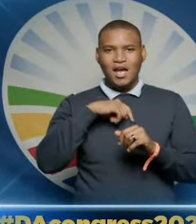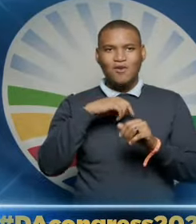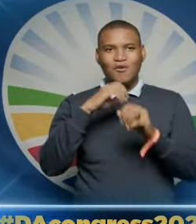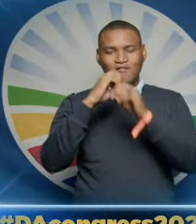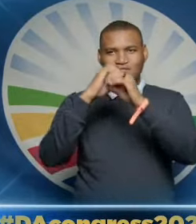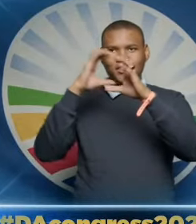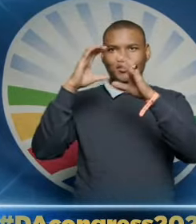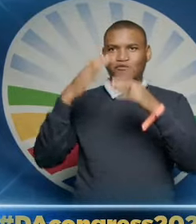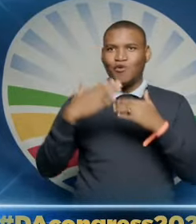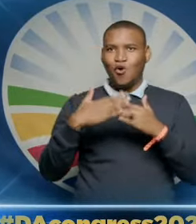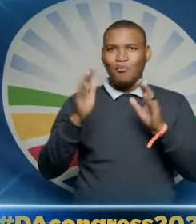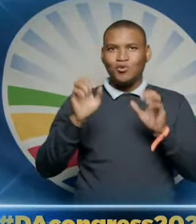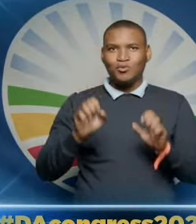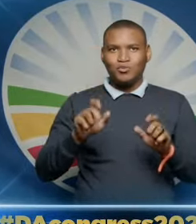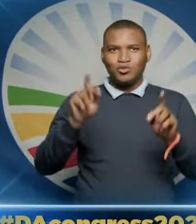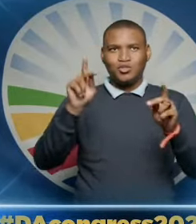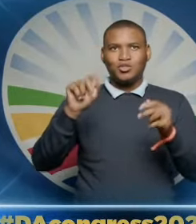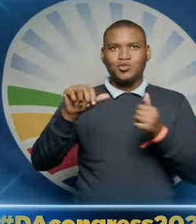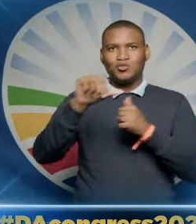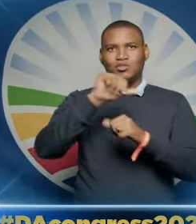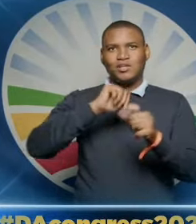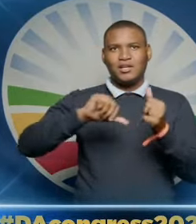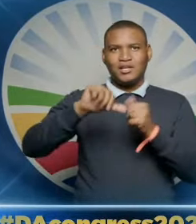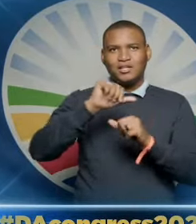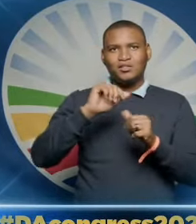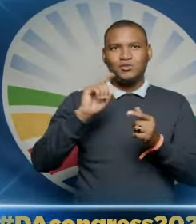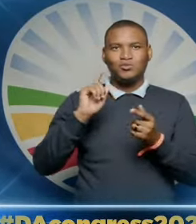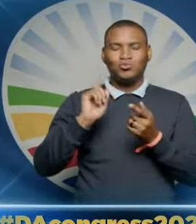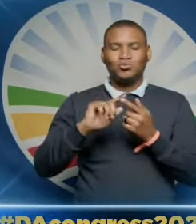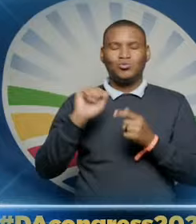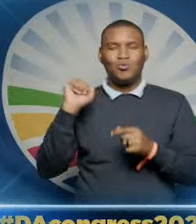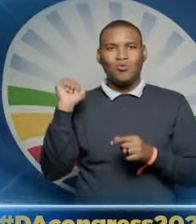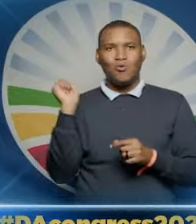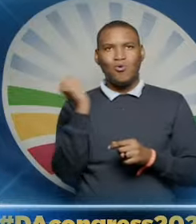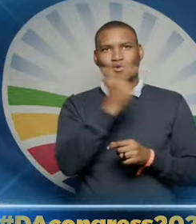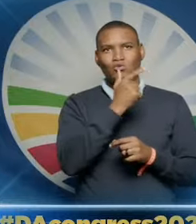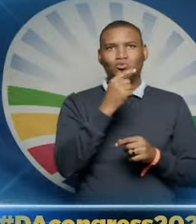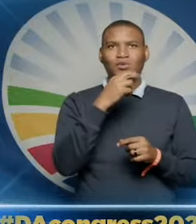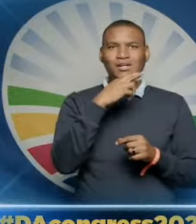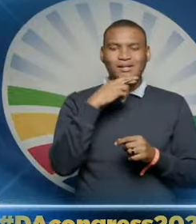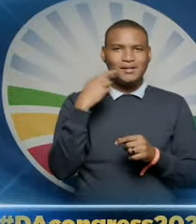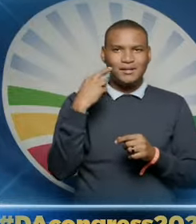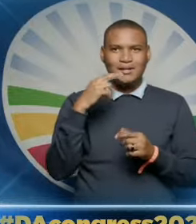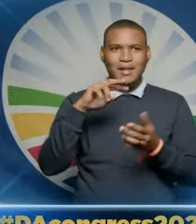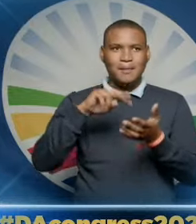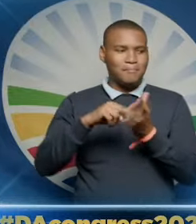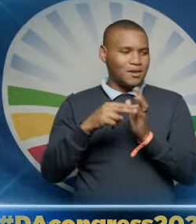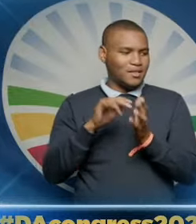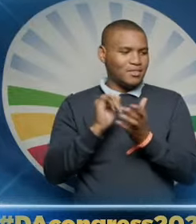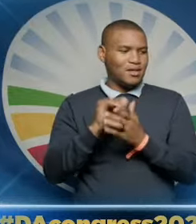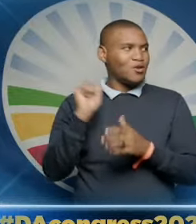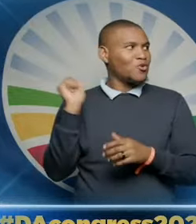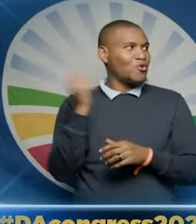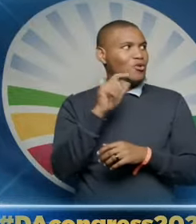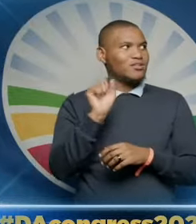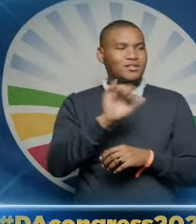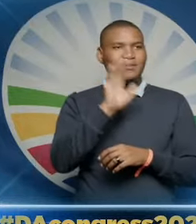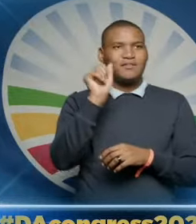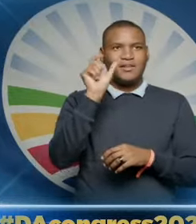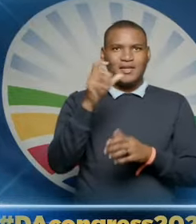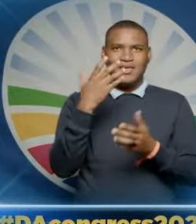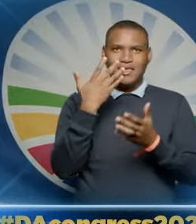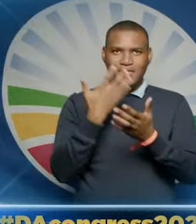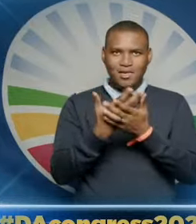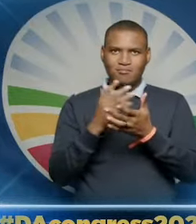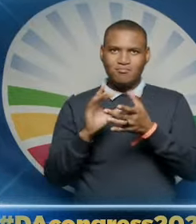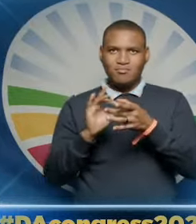open opportunity society for all into a realistic plan that all South Africans can resonate